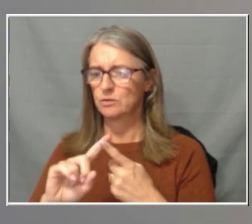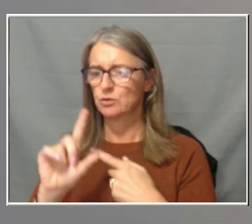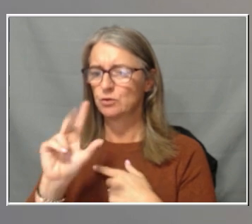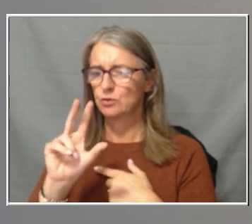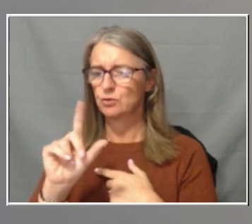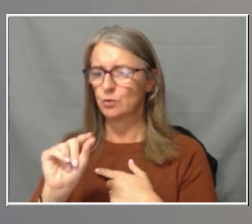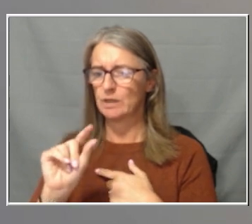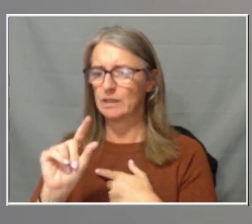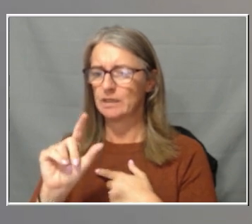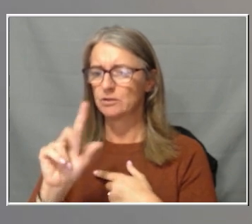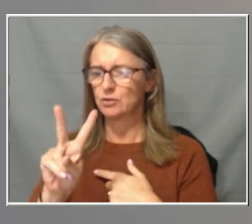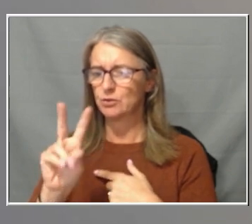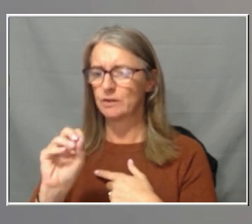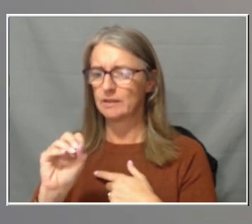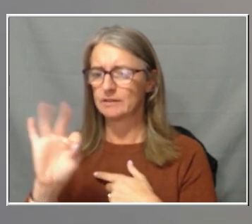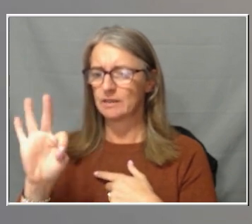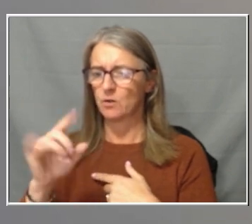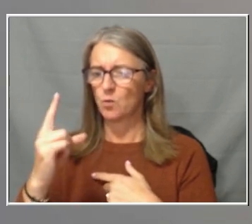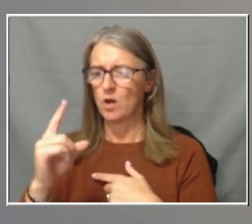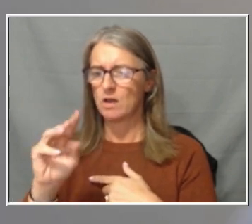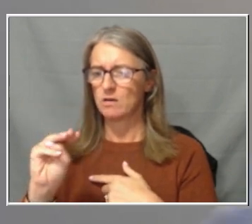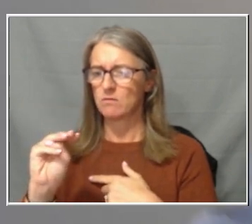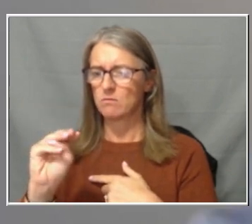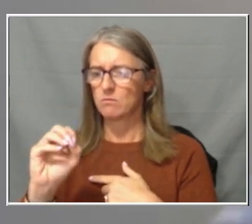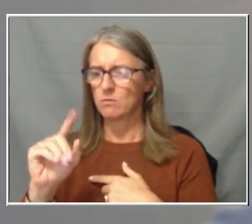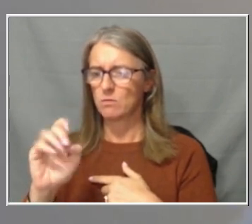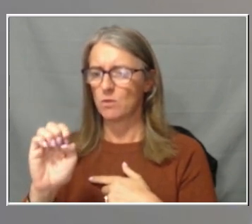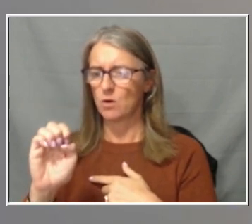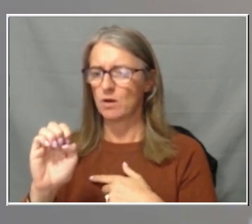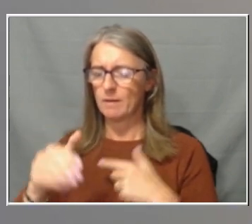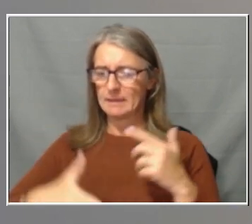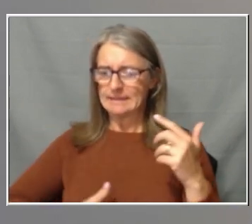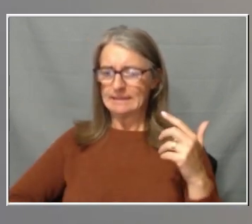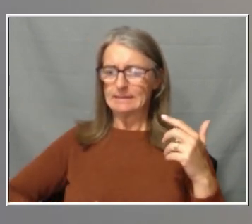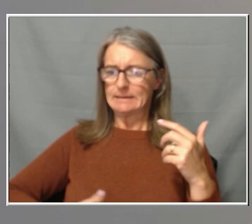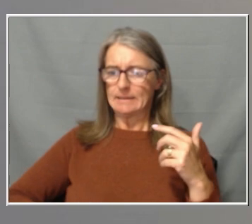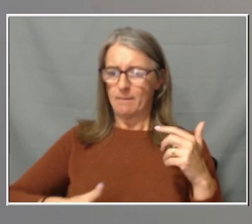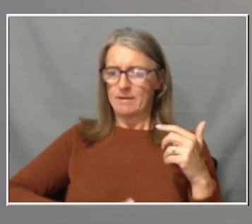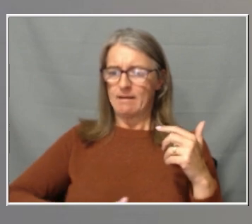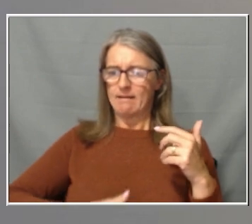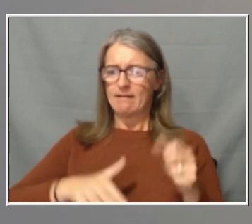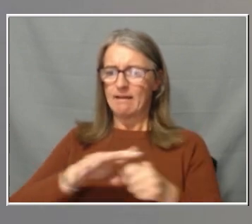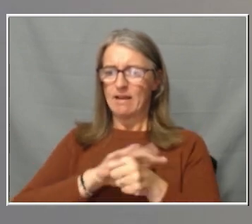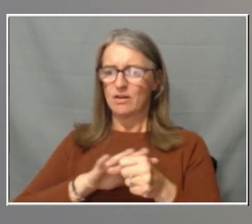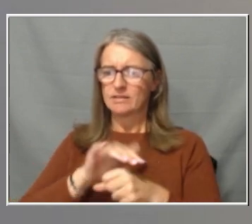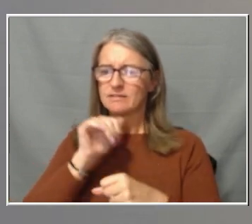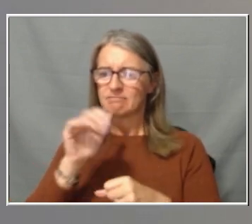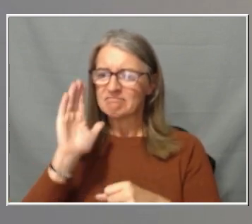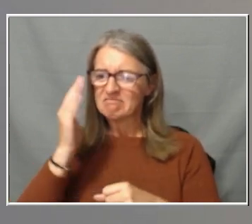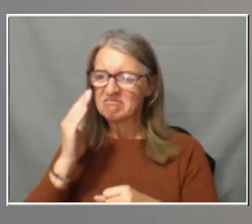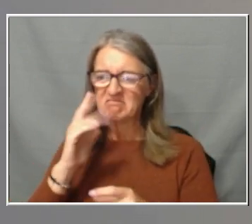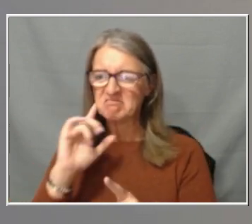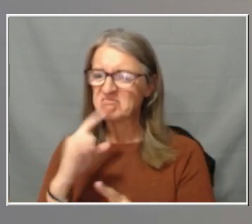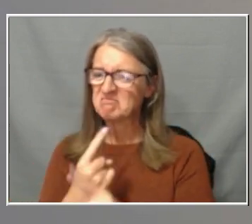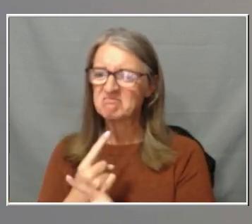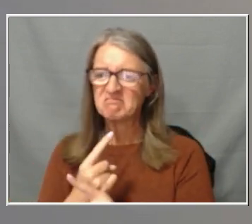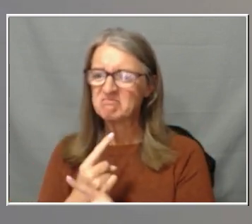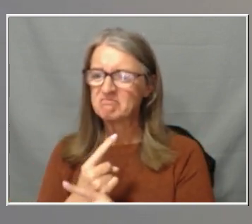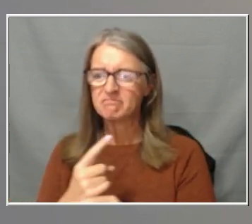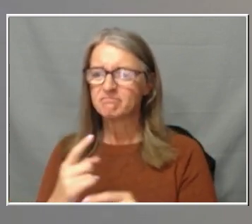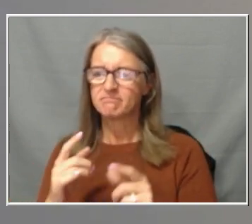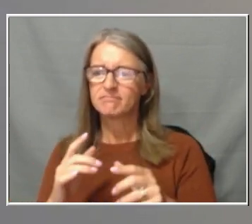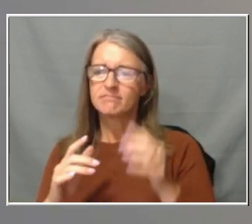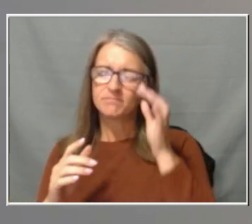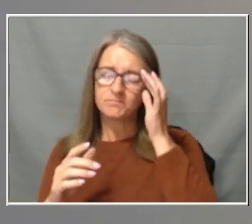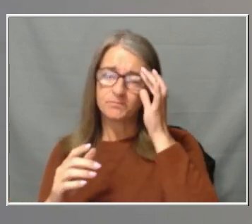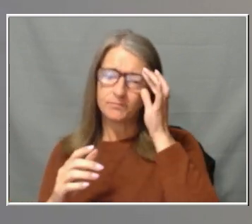2009, I noticed one of my moles on my stomach area, abdomen, what did not seem right from that.